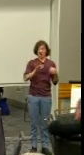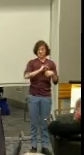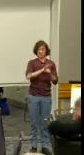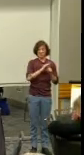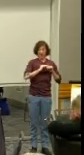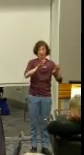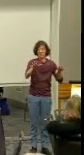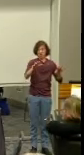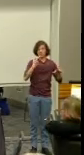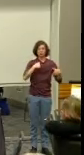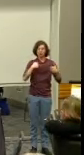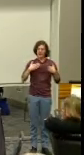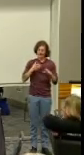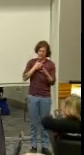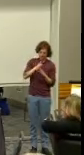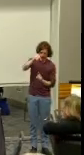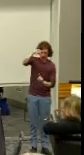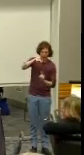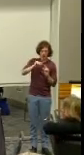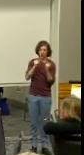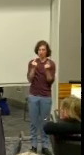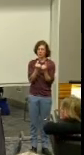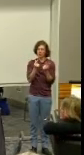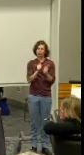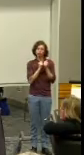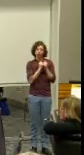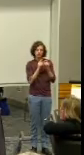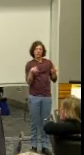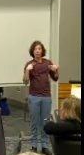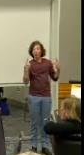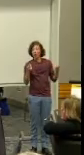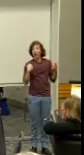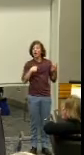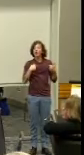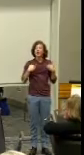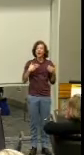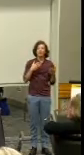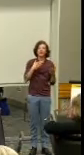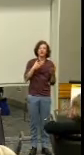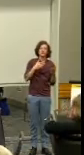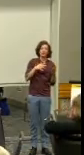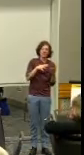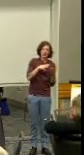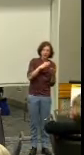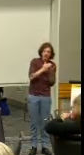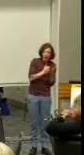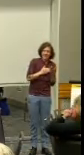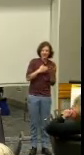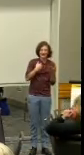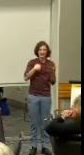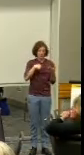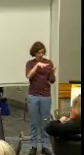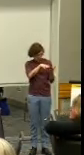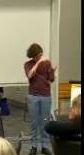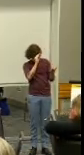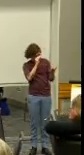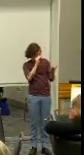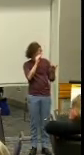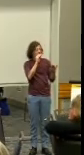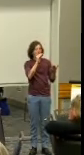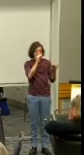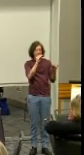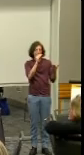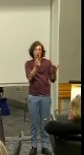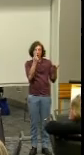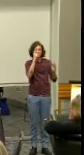for a while, we're able to take lessons learned from each project and apply it to the next one. And so I think that's been a really big benefit